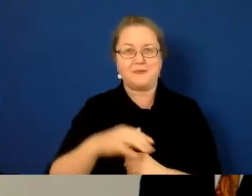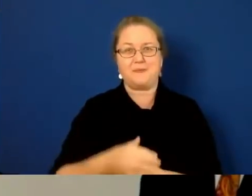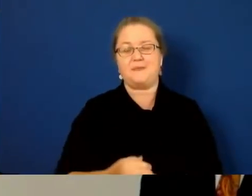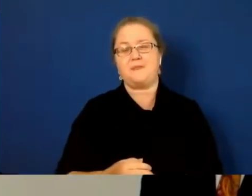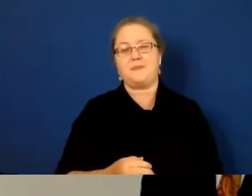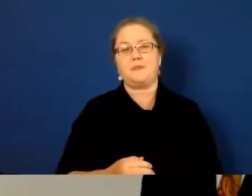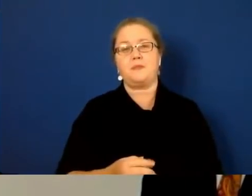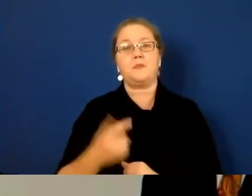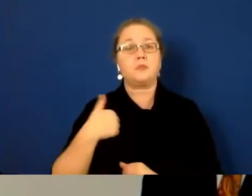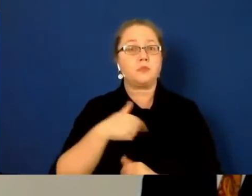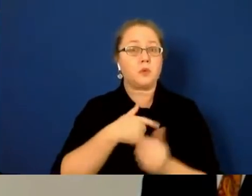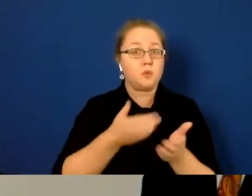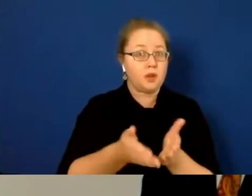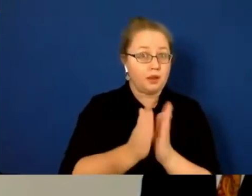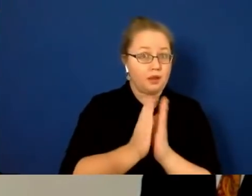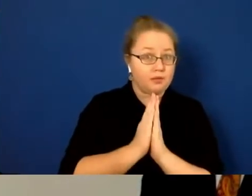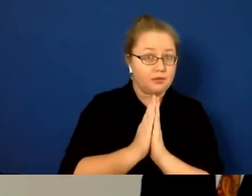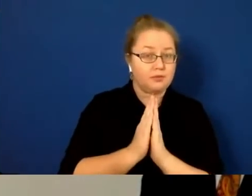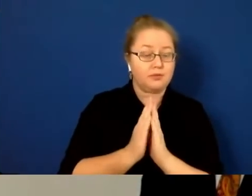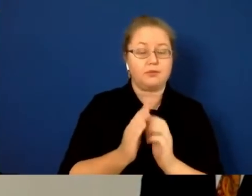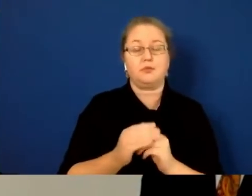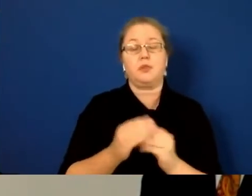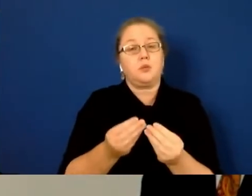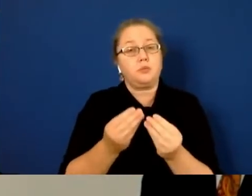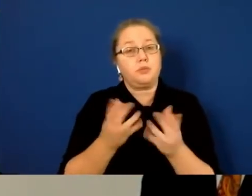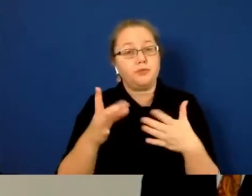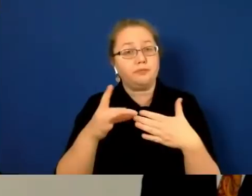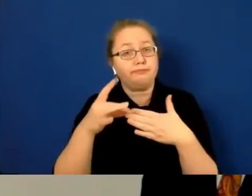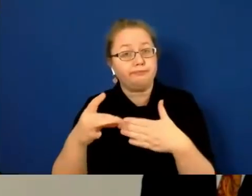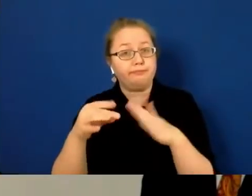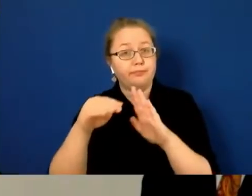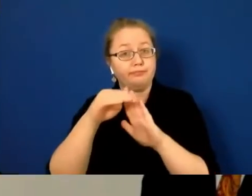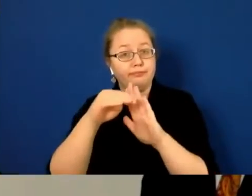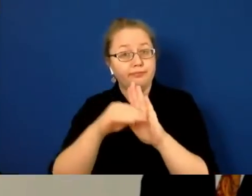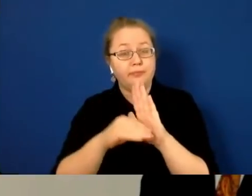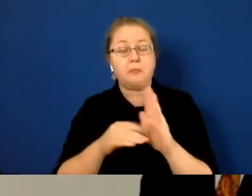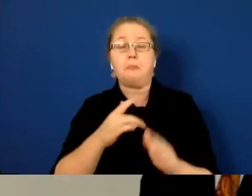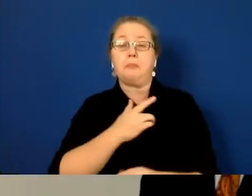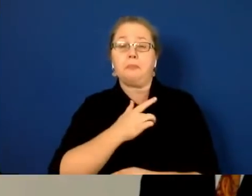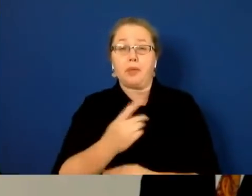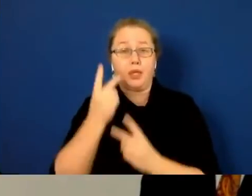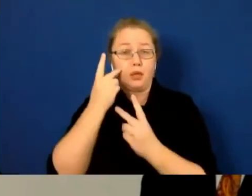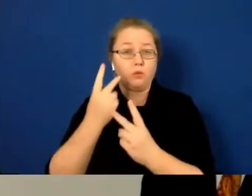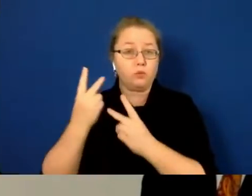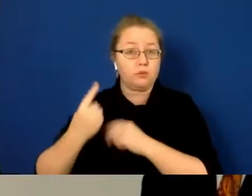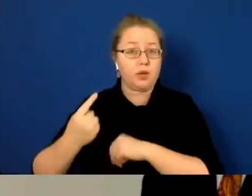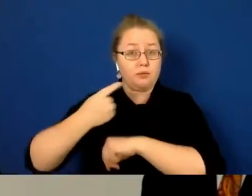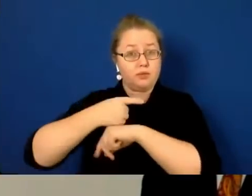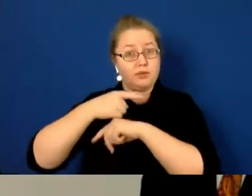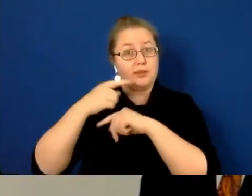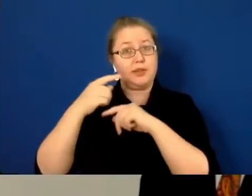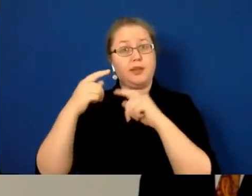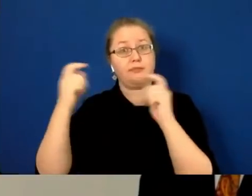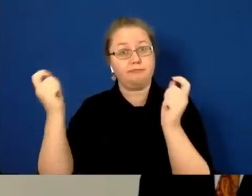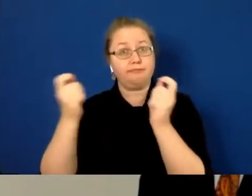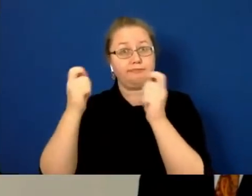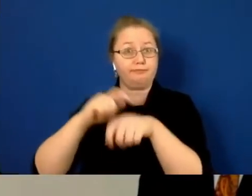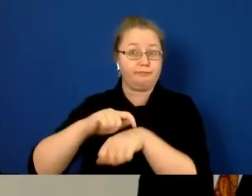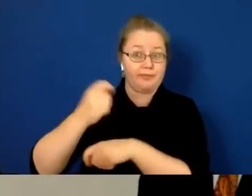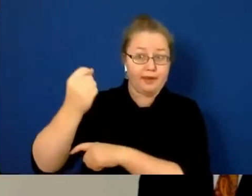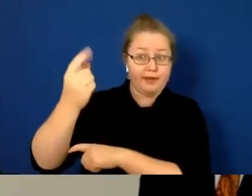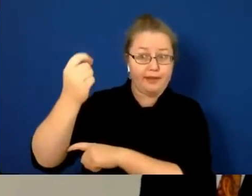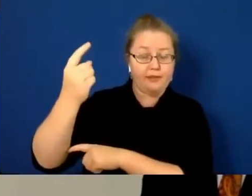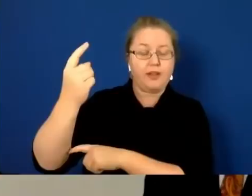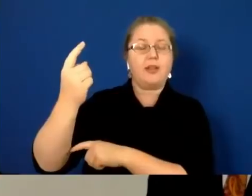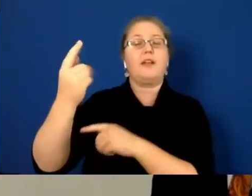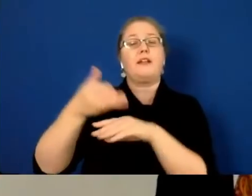Day ceremonies will be smaller this year, and people will need to keep a distance, and we're encouraging particularly veterans or others